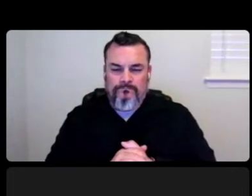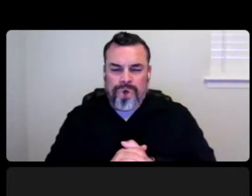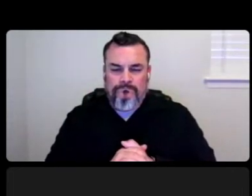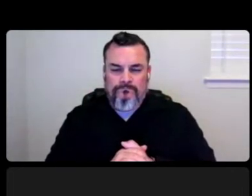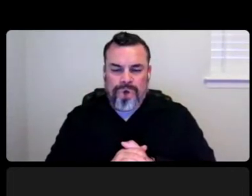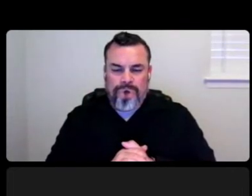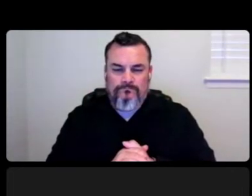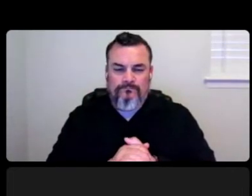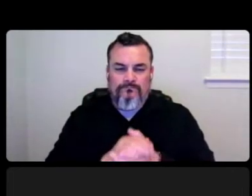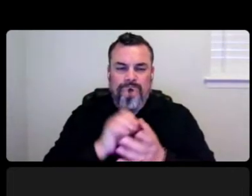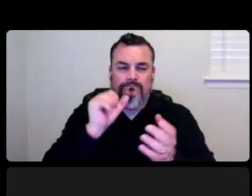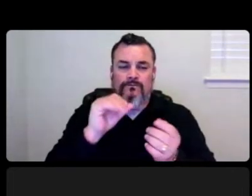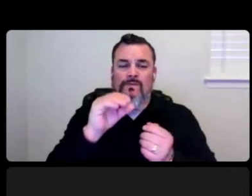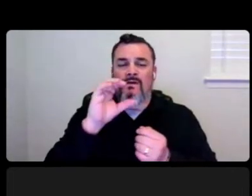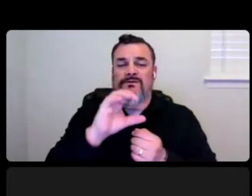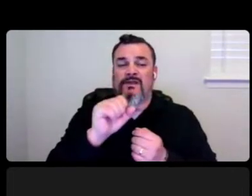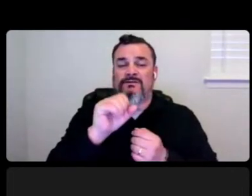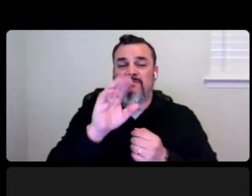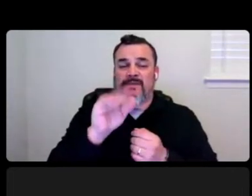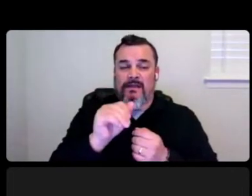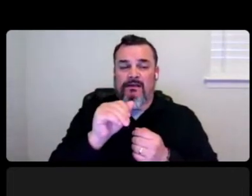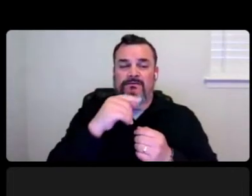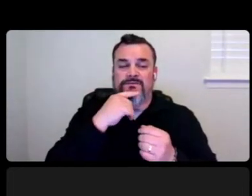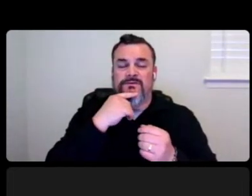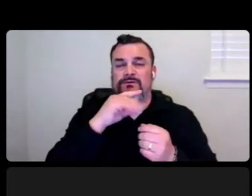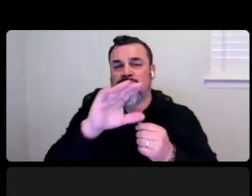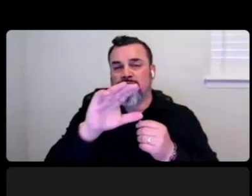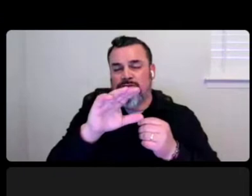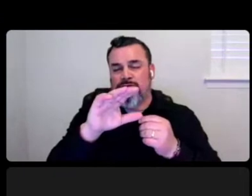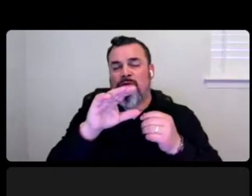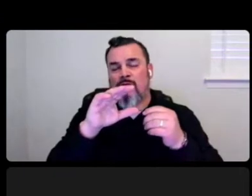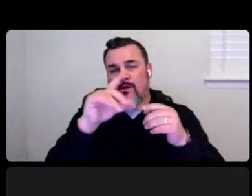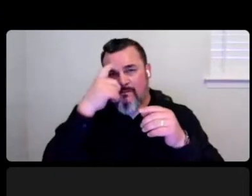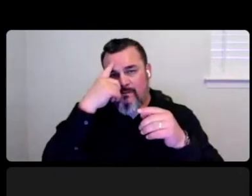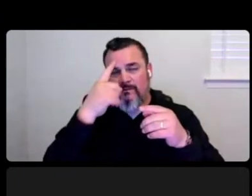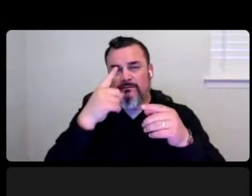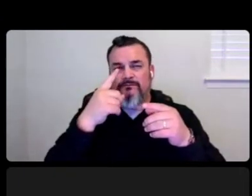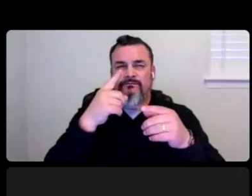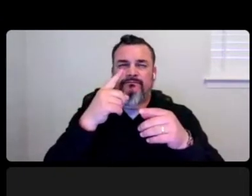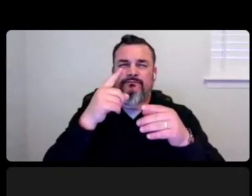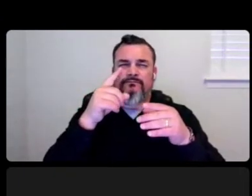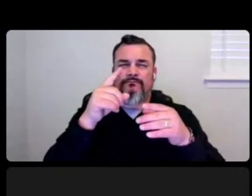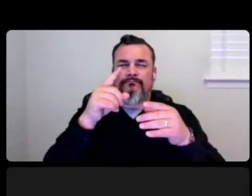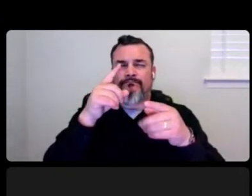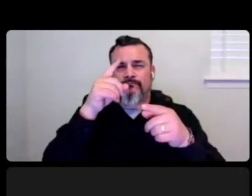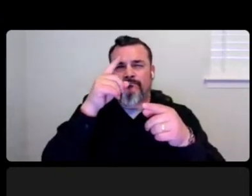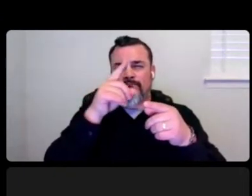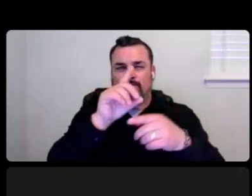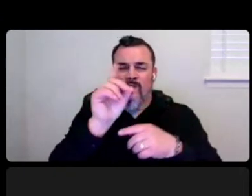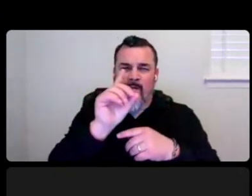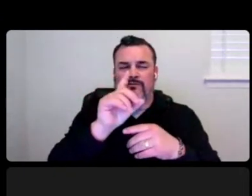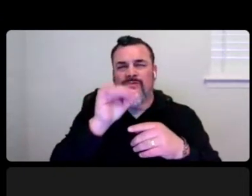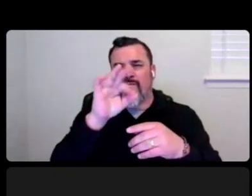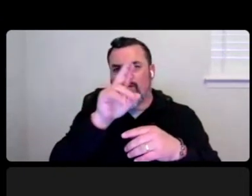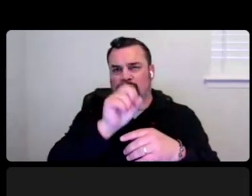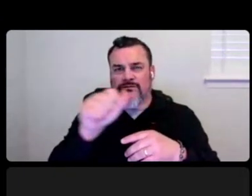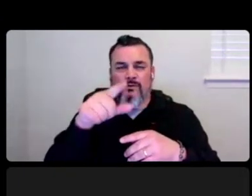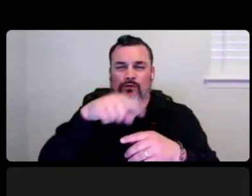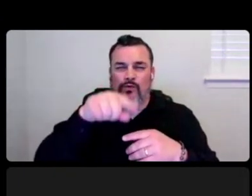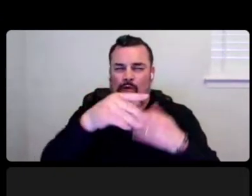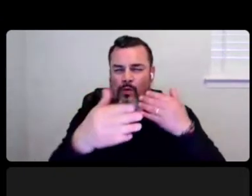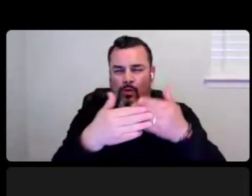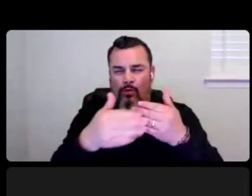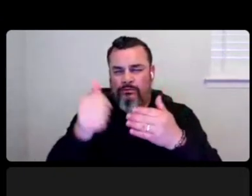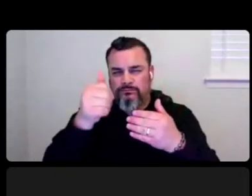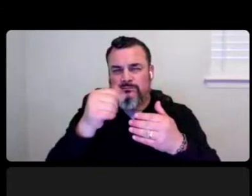So CSBA says that your governance is a cornerstone of democracy in the United States. I don't think that's overstated. This is you guys are the closest form